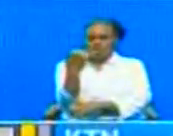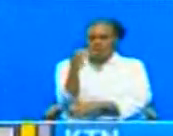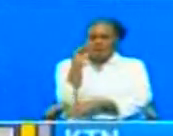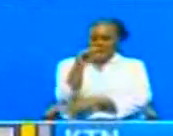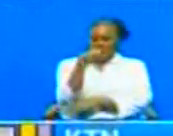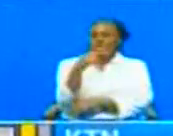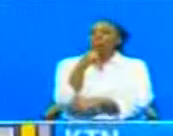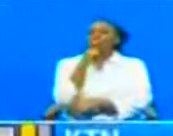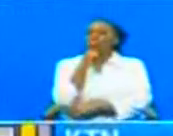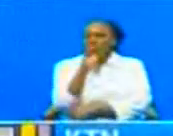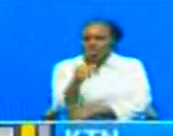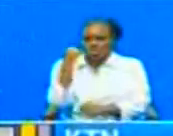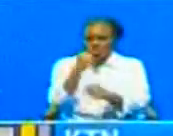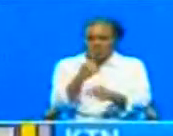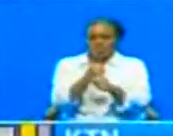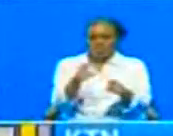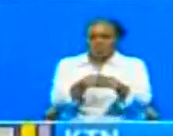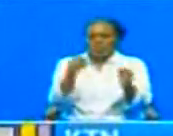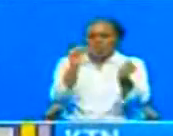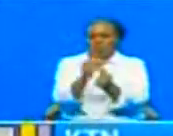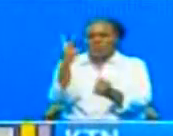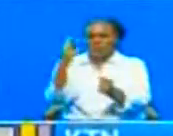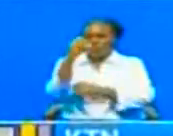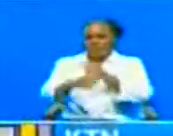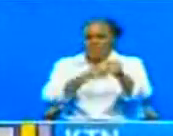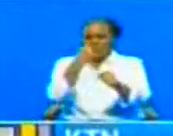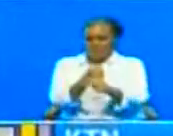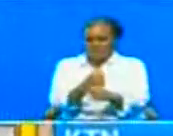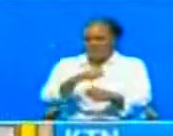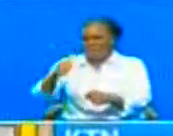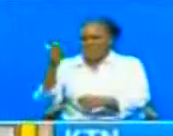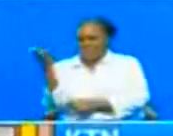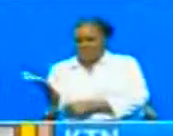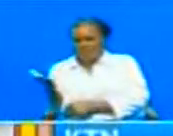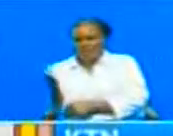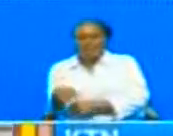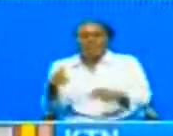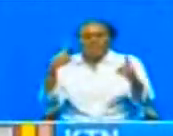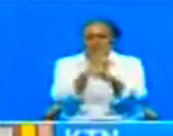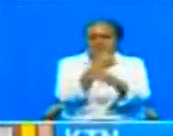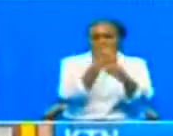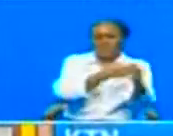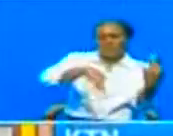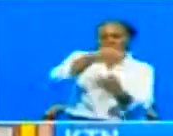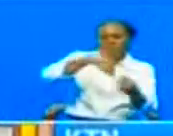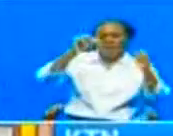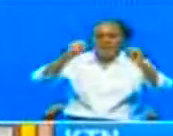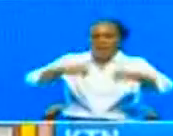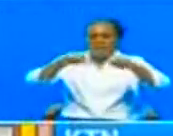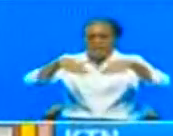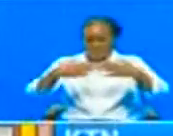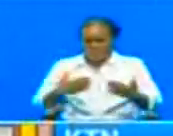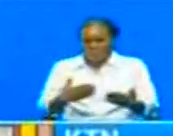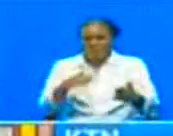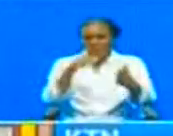as opposed to what we've been doing for 12 years, knocking on their door. Several federations have been on the warpath with constant